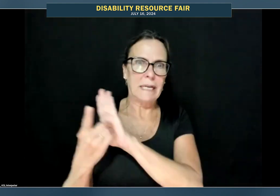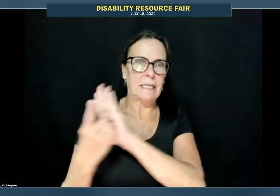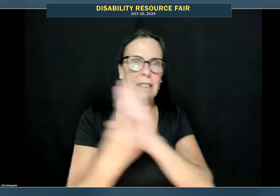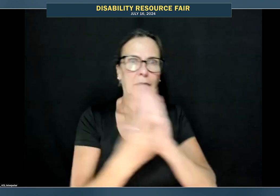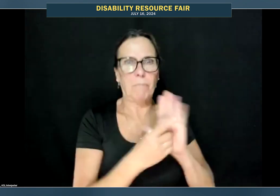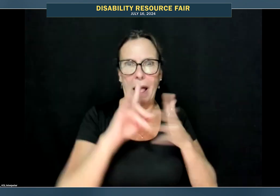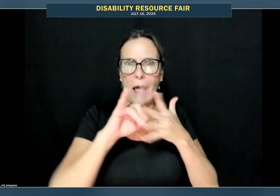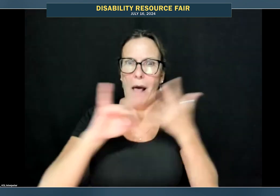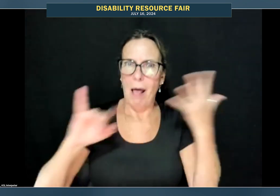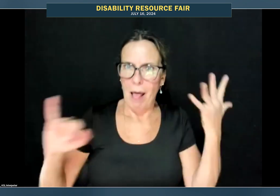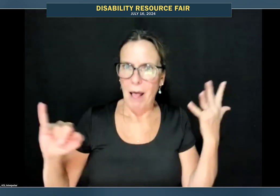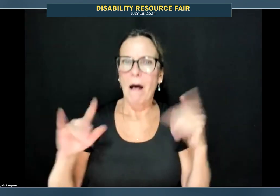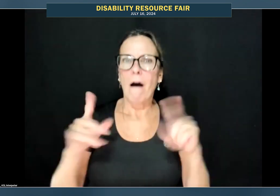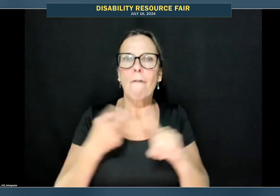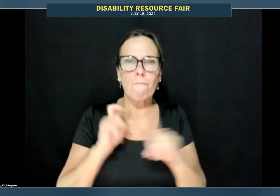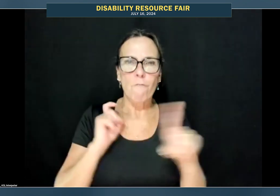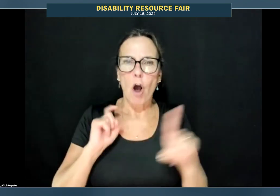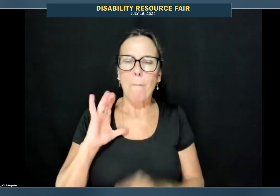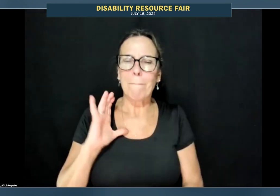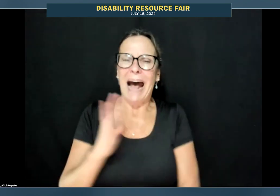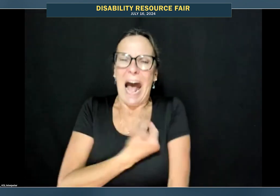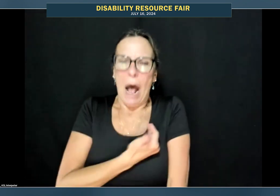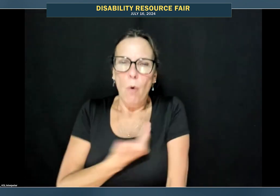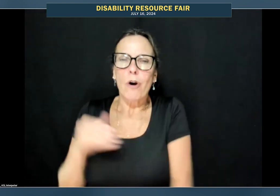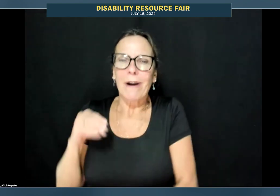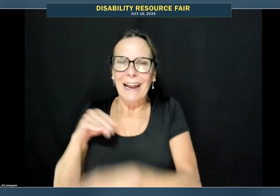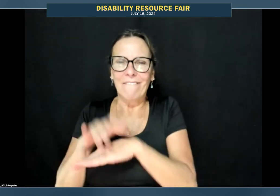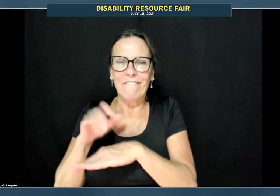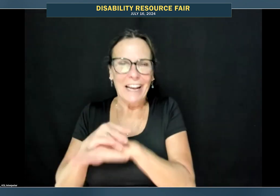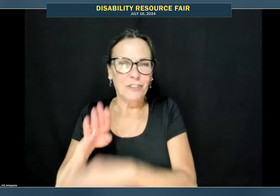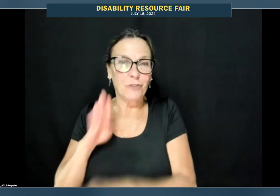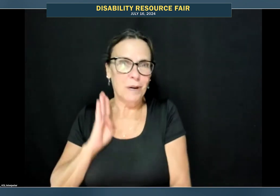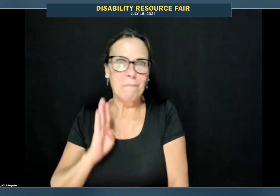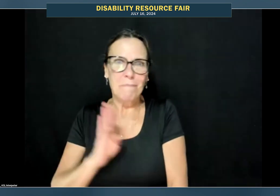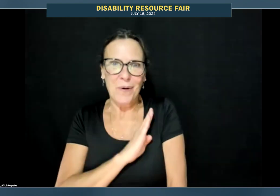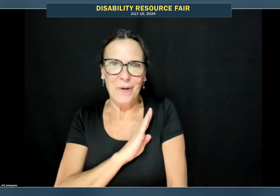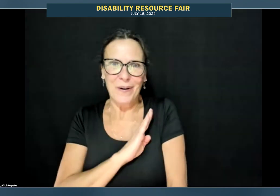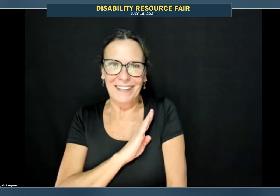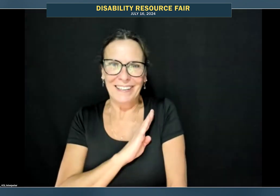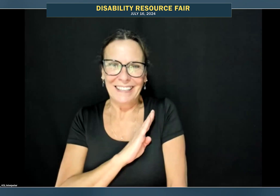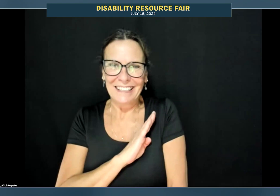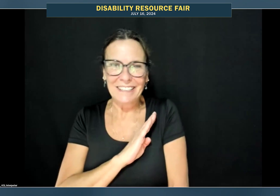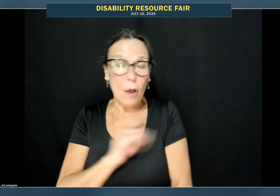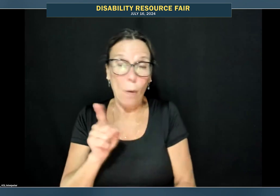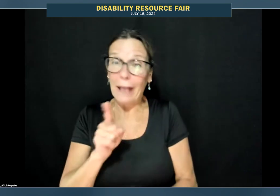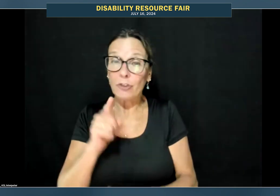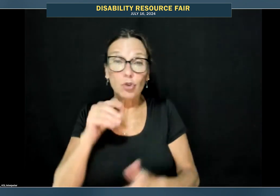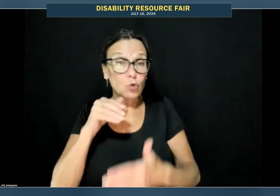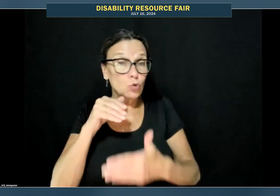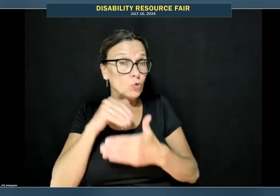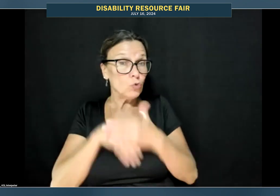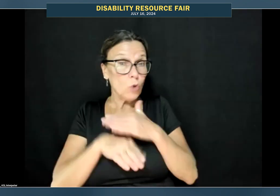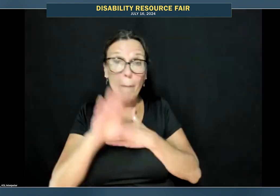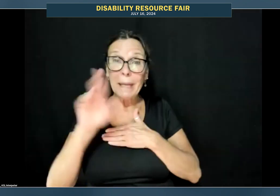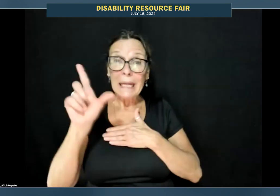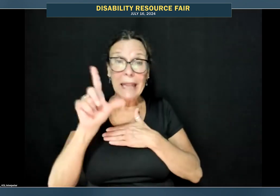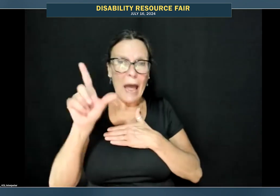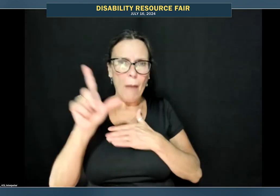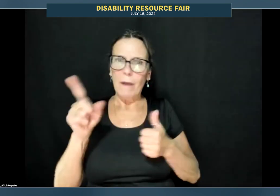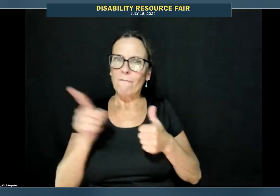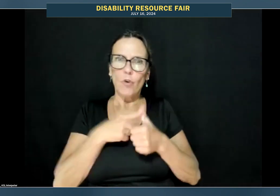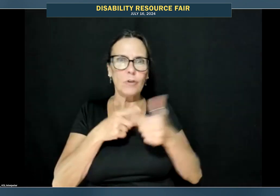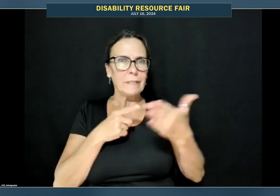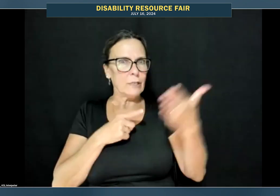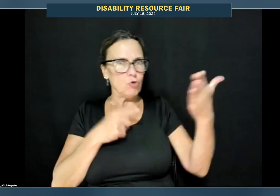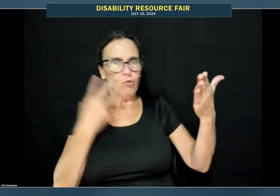selections from our advisory board. So it's one of the first things you see when you come in the library. We have a